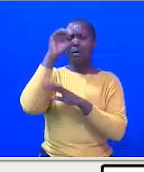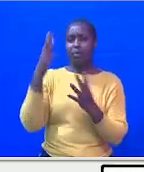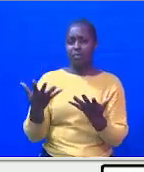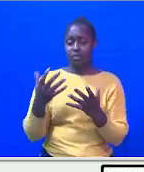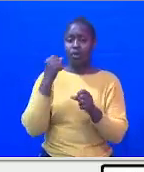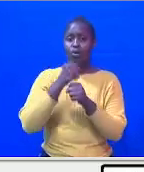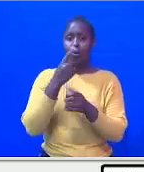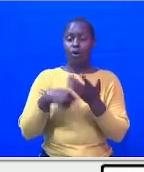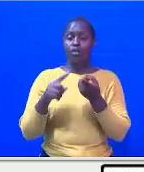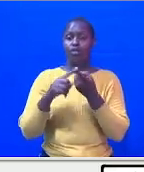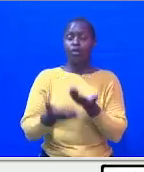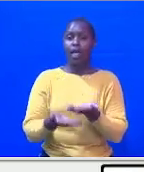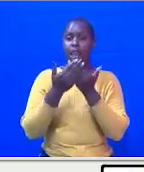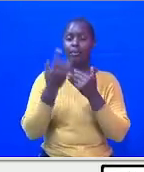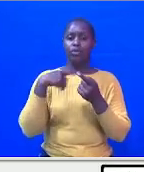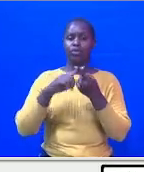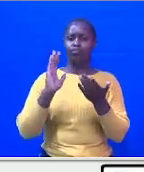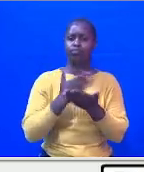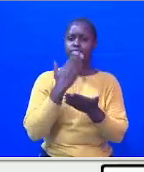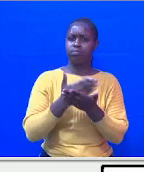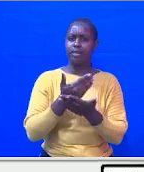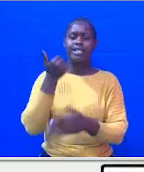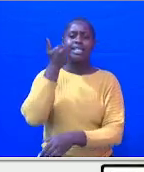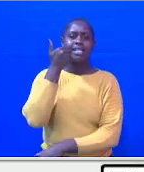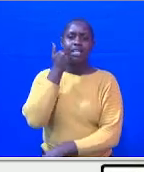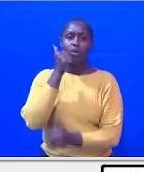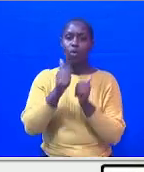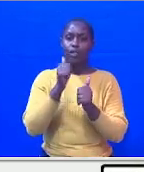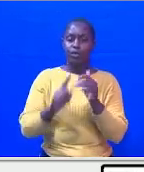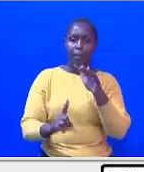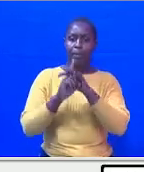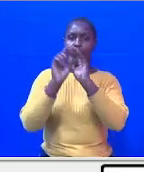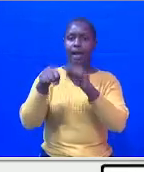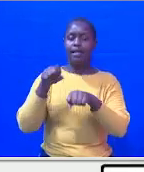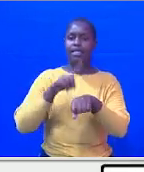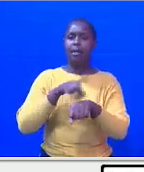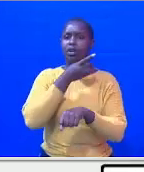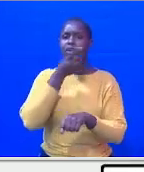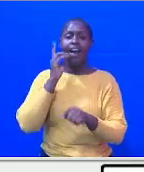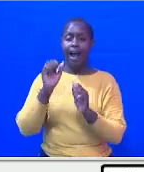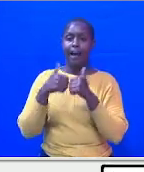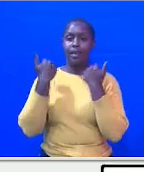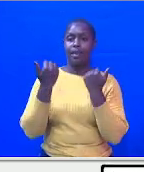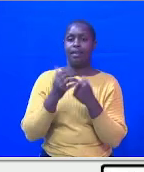tackle the livestock diseases that come with drought. Arnold Adidi, TV 47.